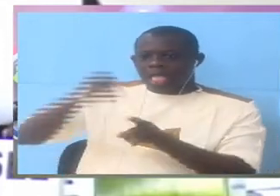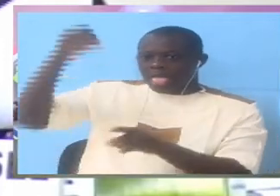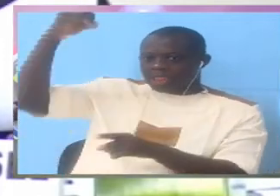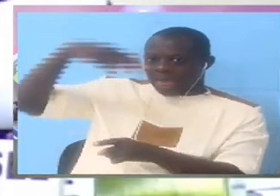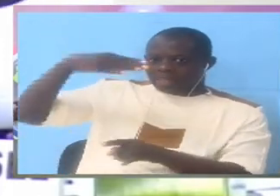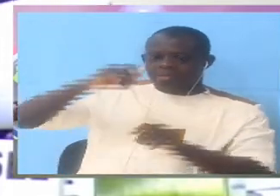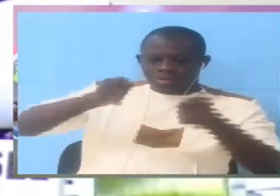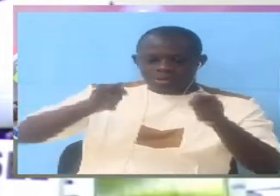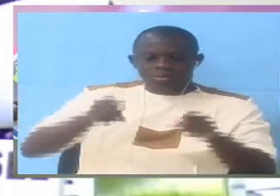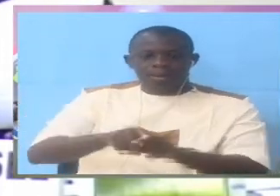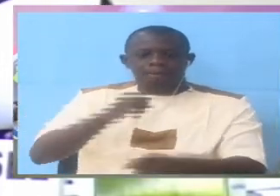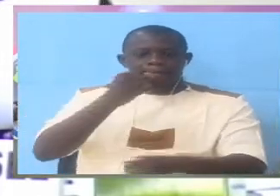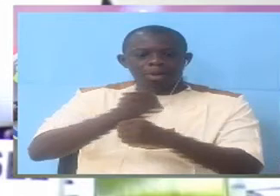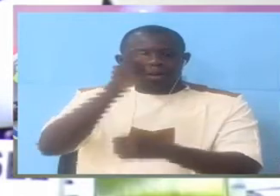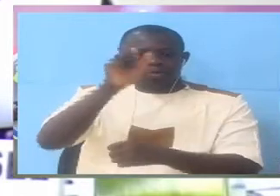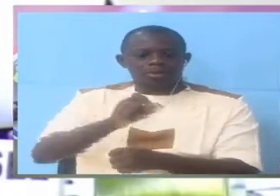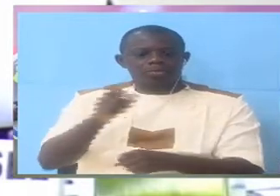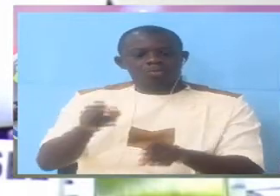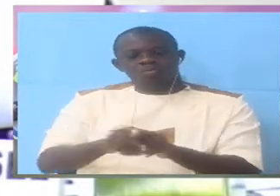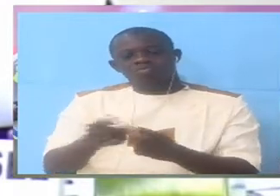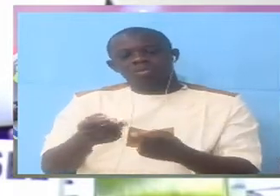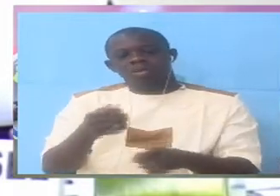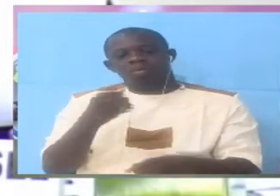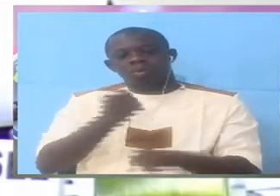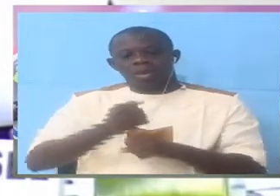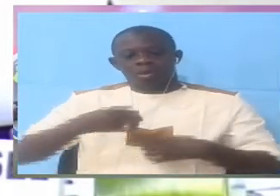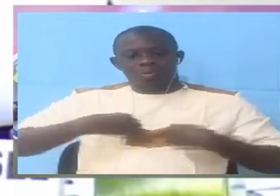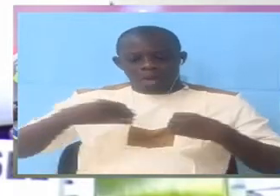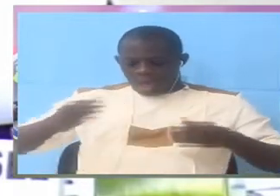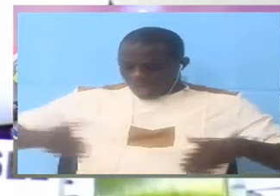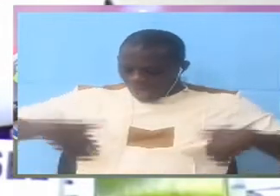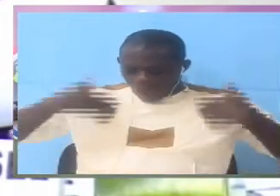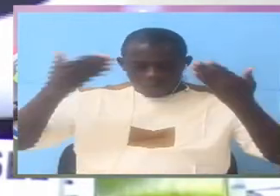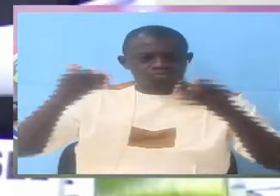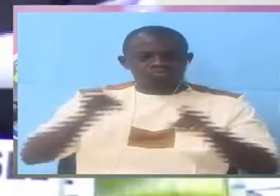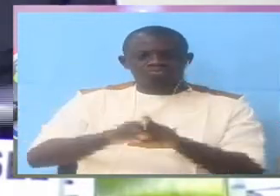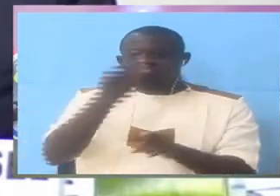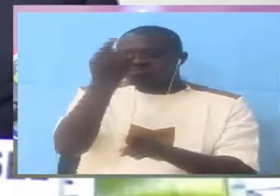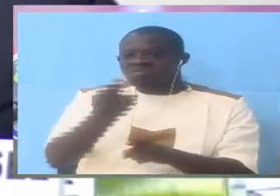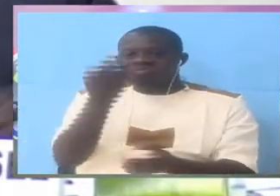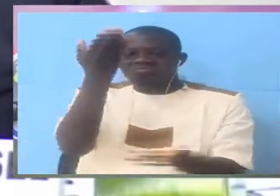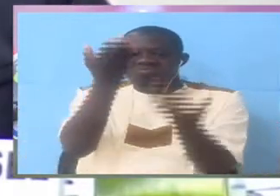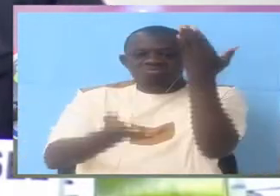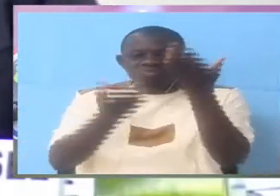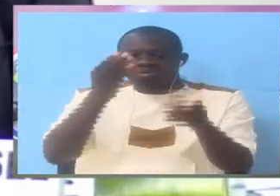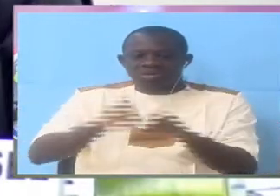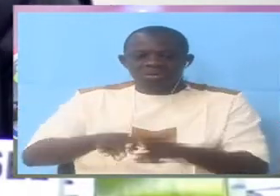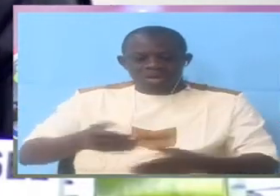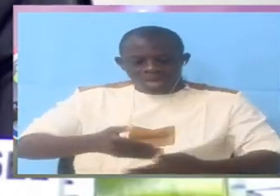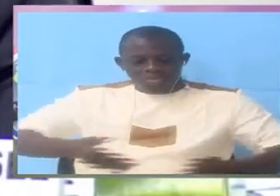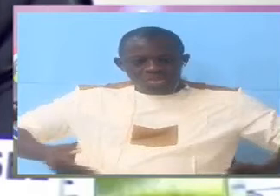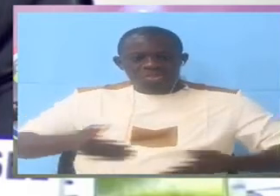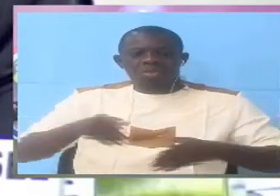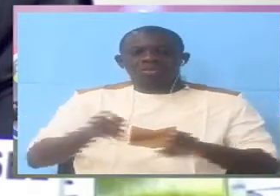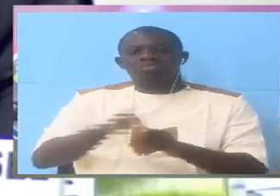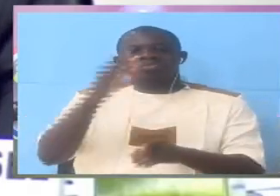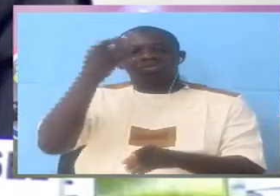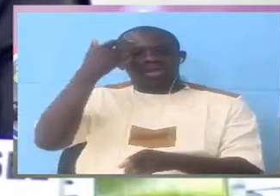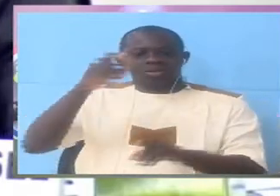they undress until I am left with my knickers, and then this time they started interrogating me. That